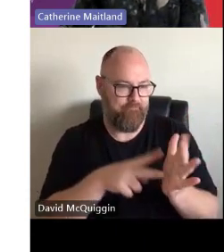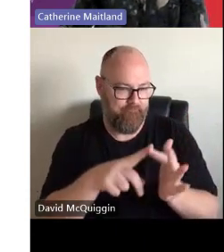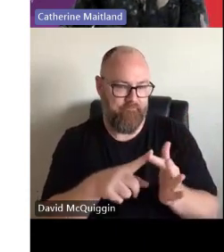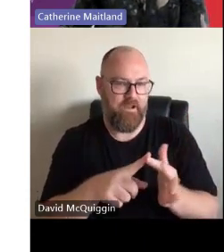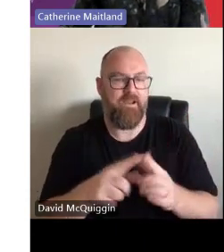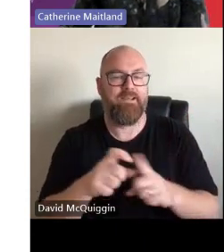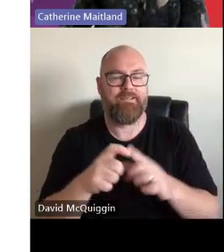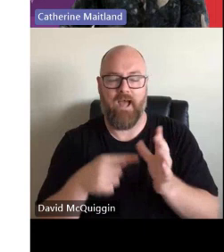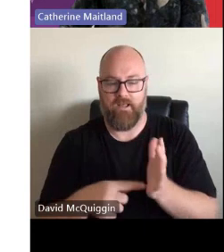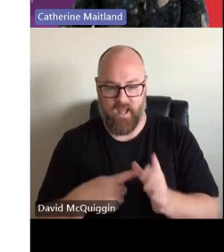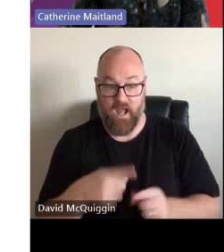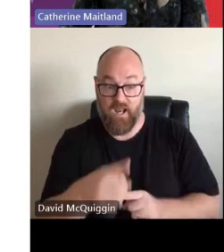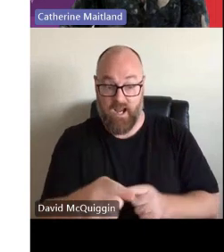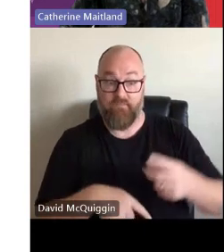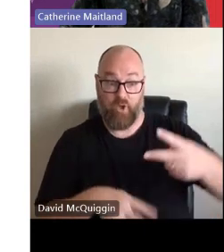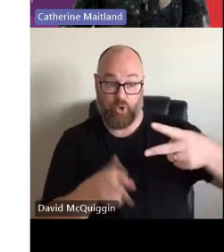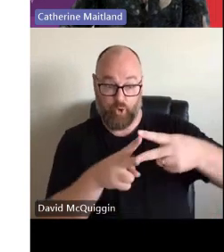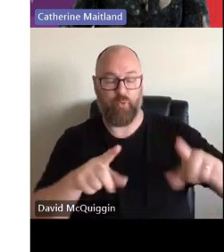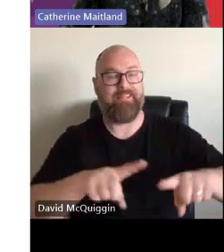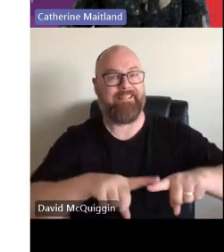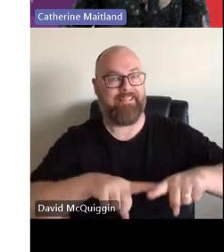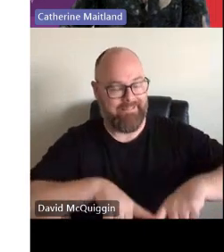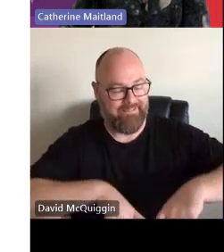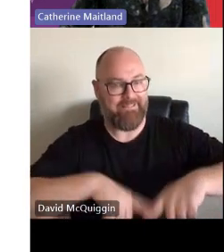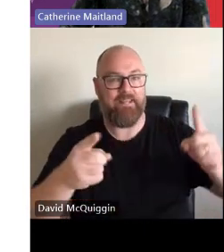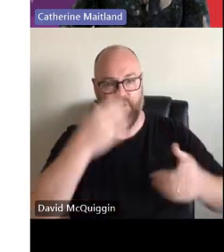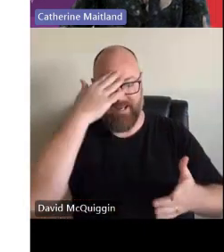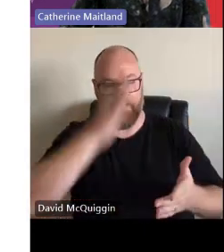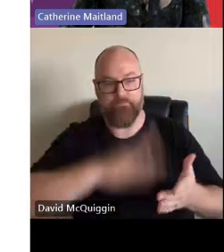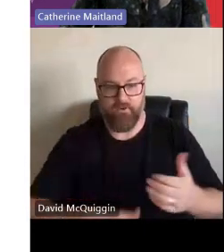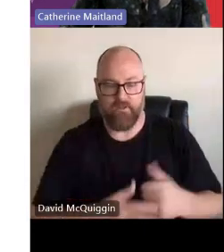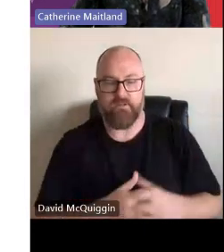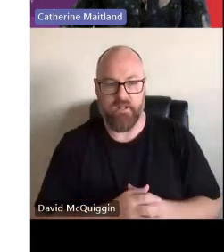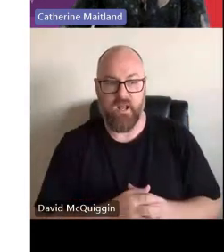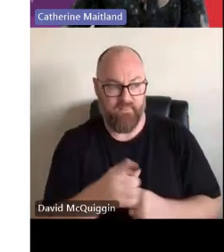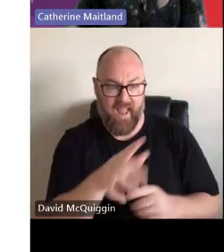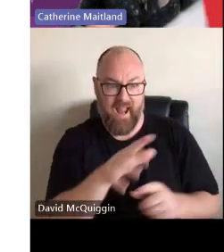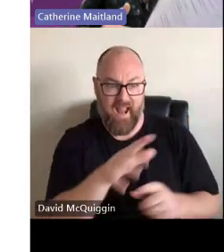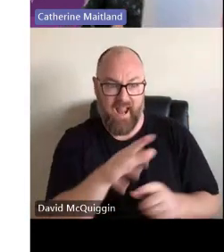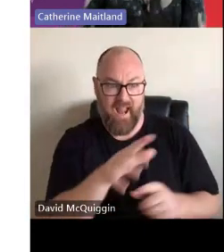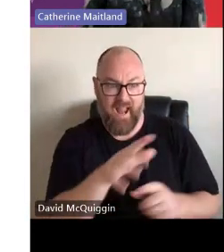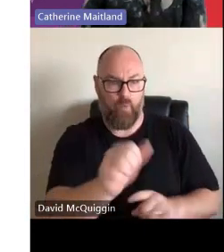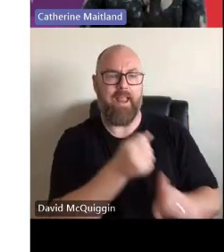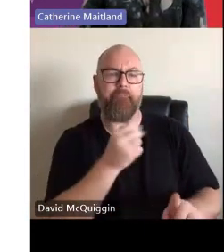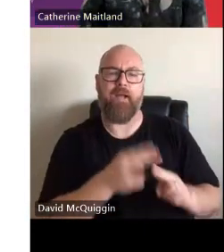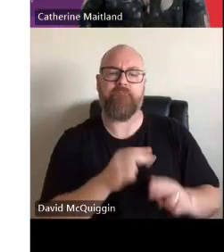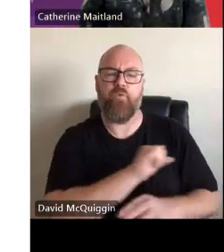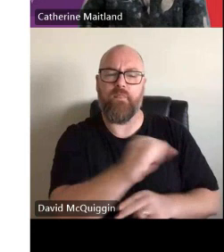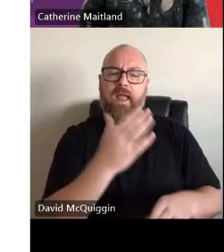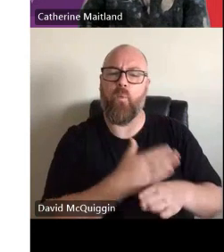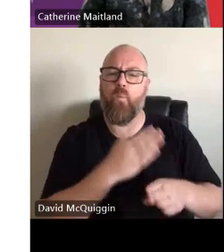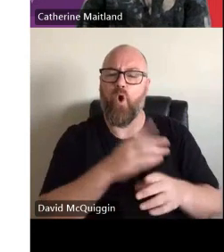completely different lived experiences that capture the impacts of workplace adjustments.